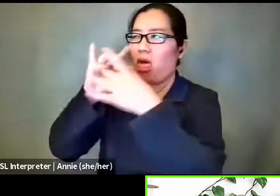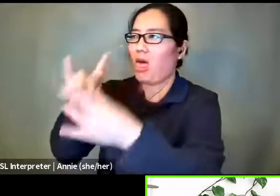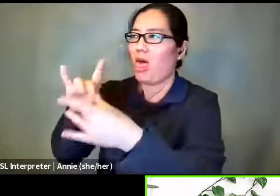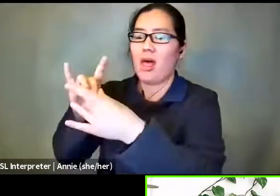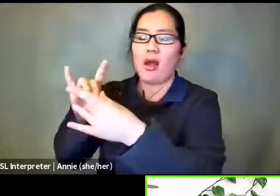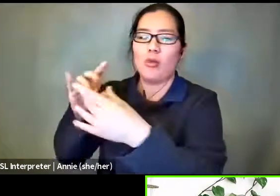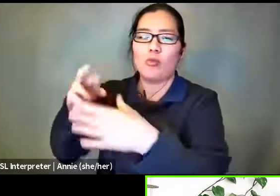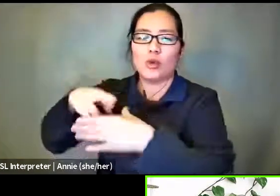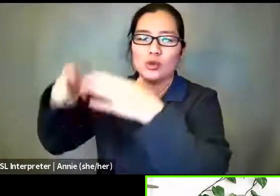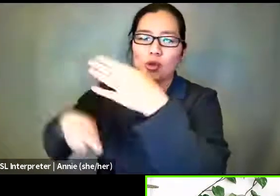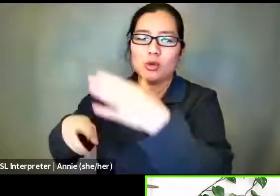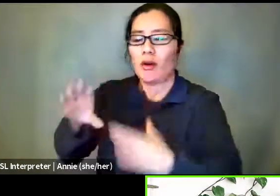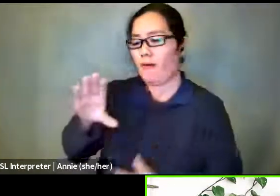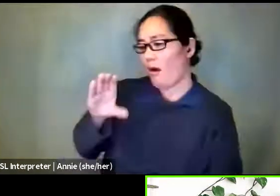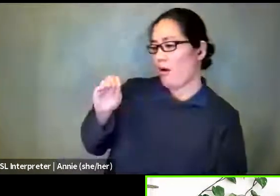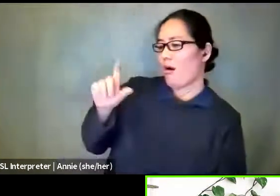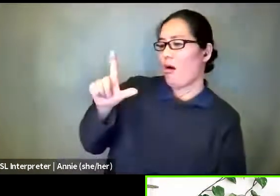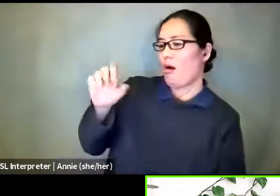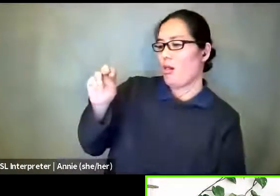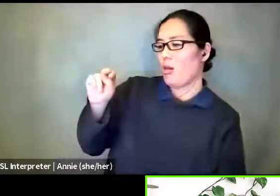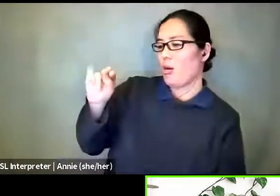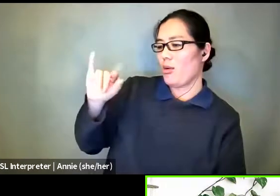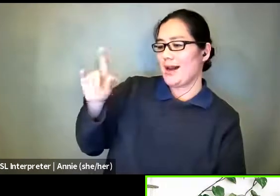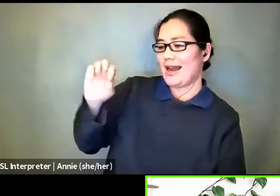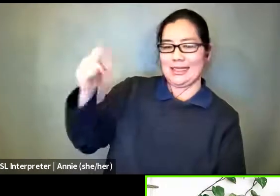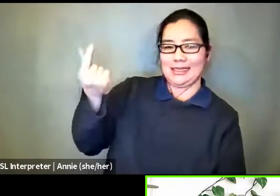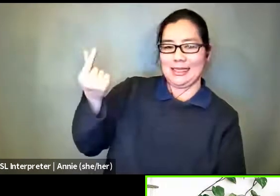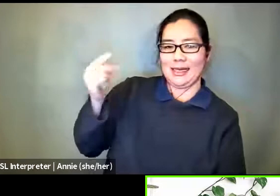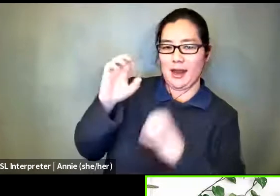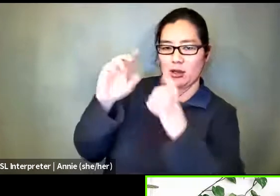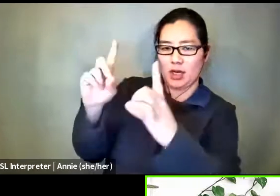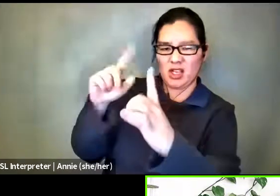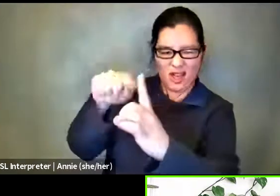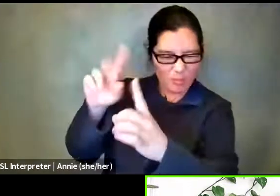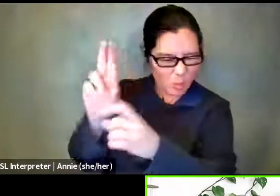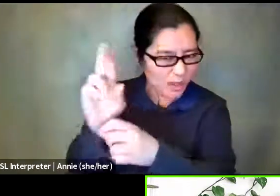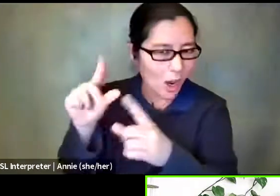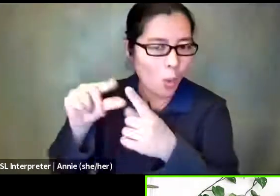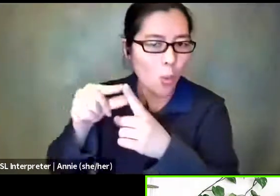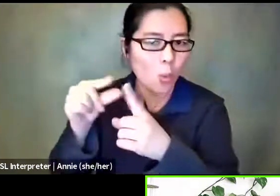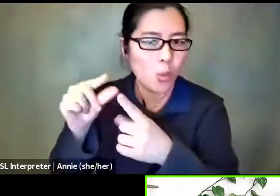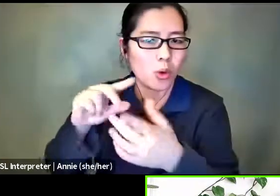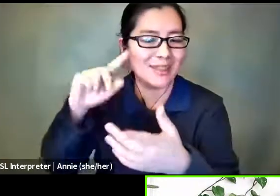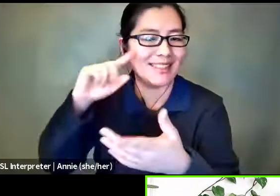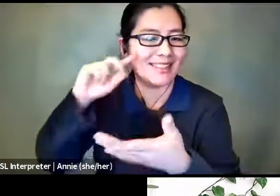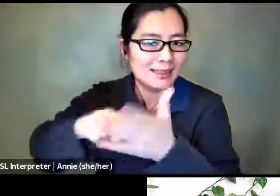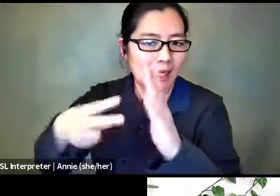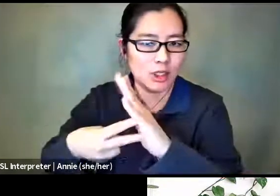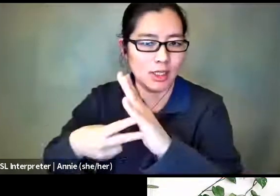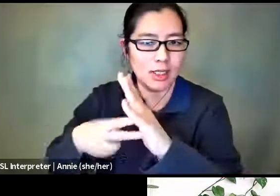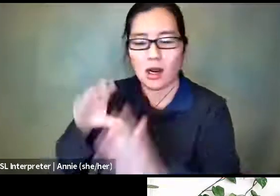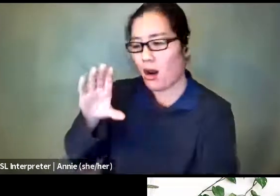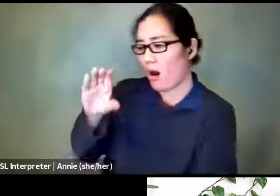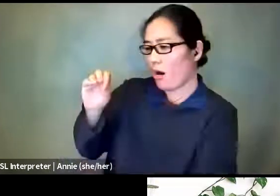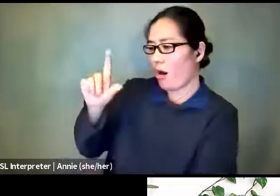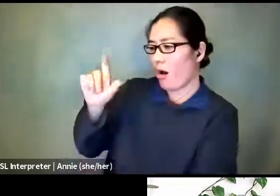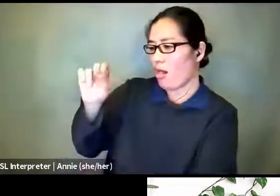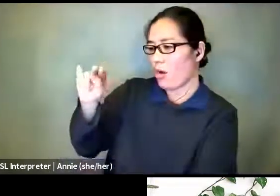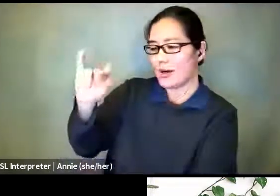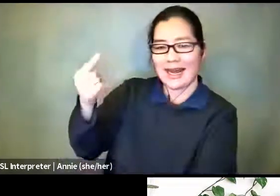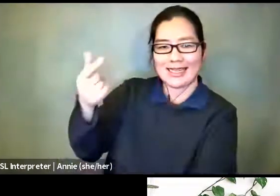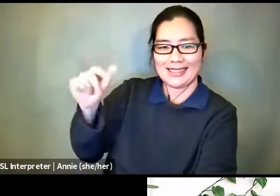term colonizing deliberately to recognize that it's in the present. It never ended. Usually when people talk